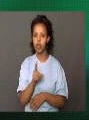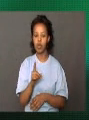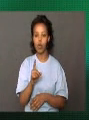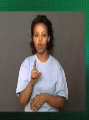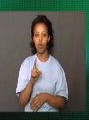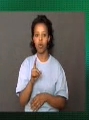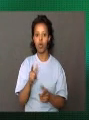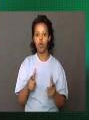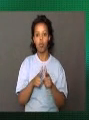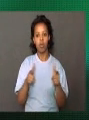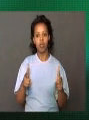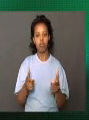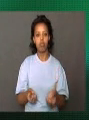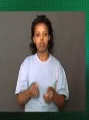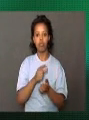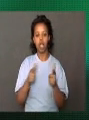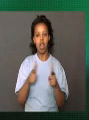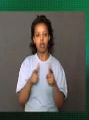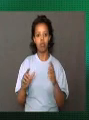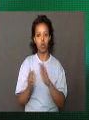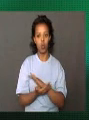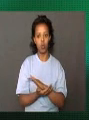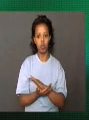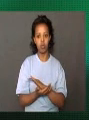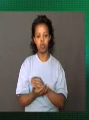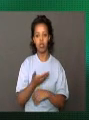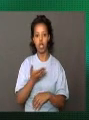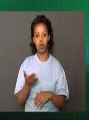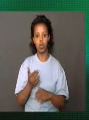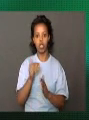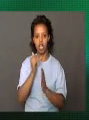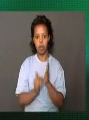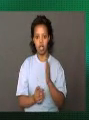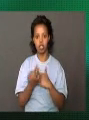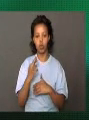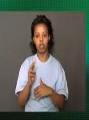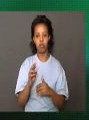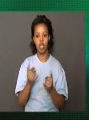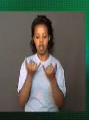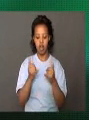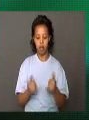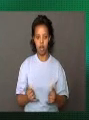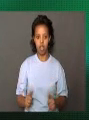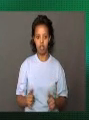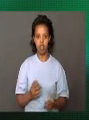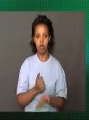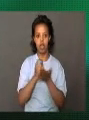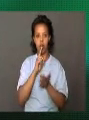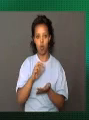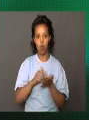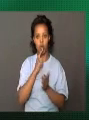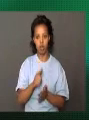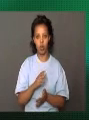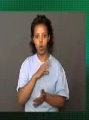remove large pieces of debris. As you can see in the diagram of